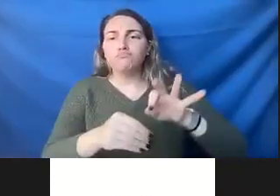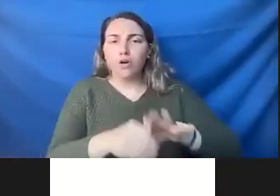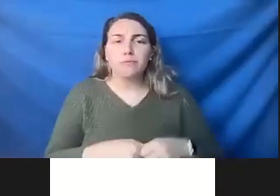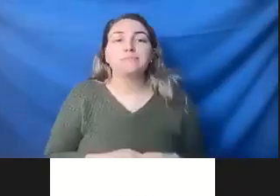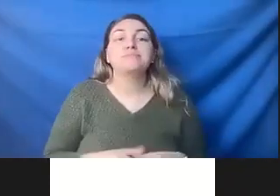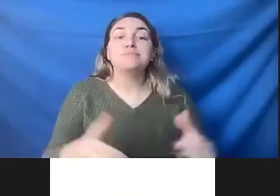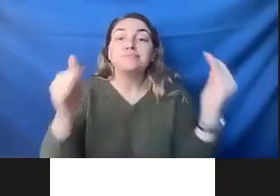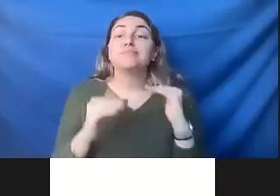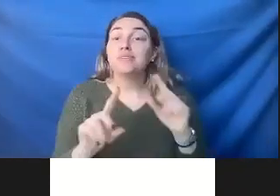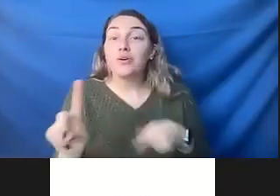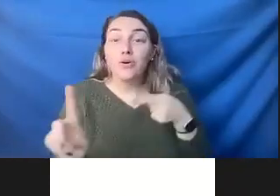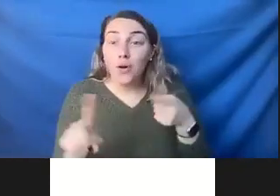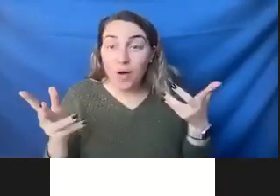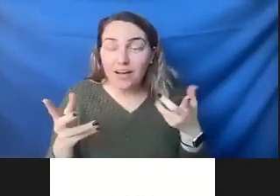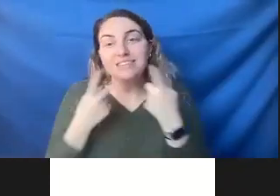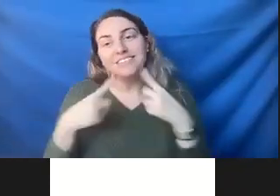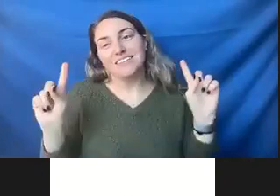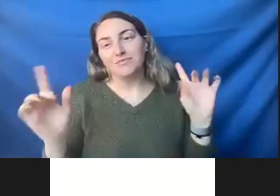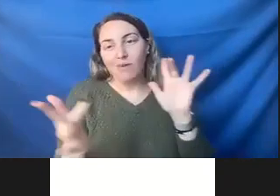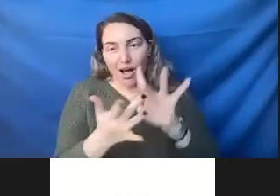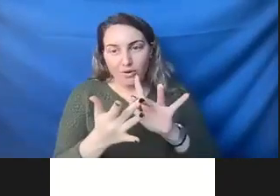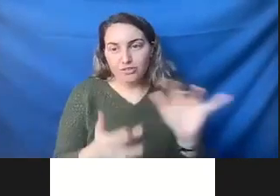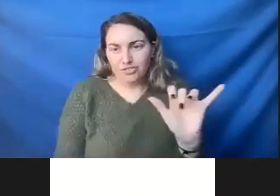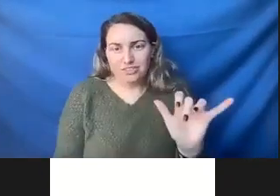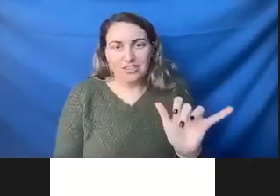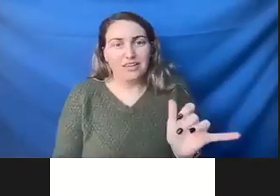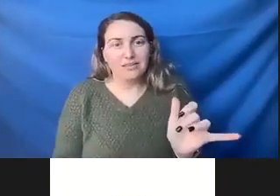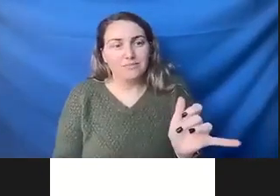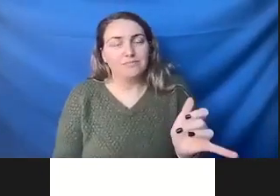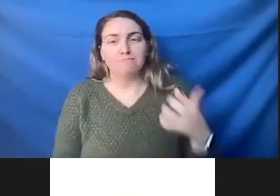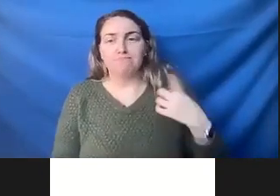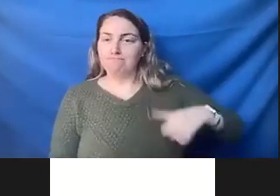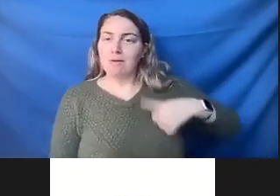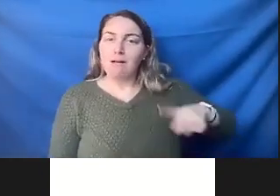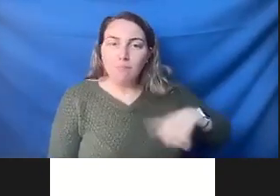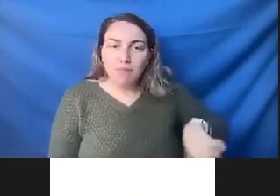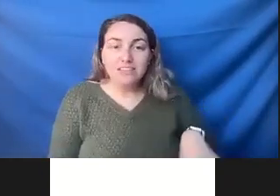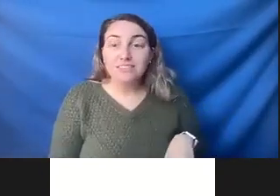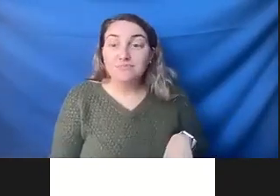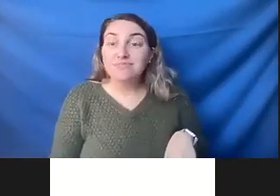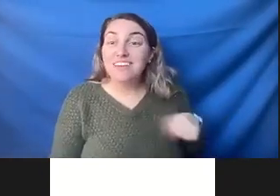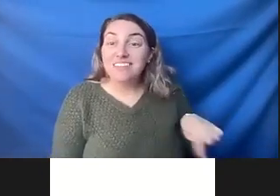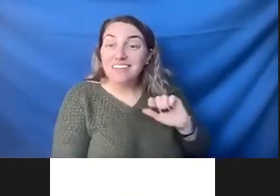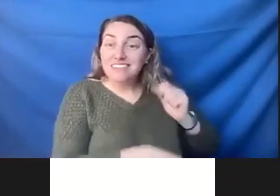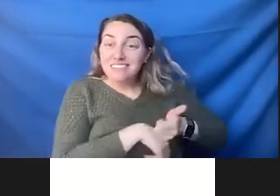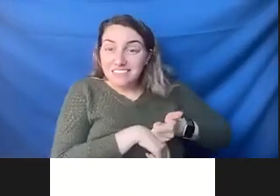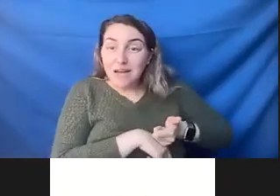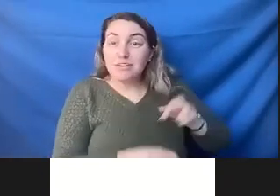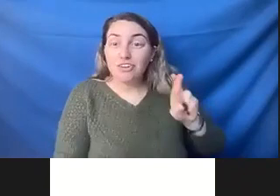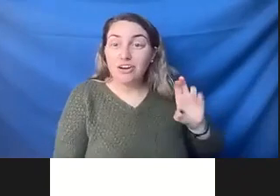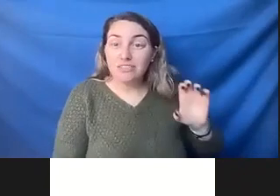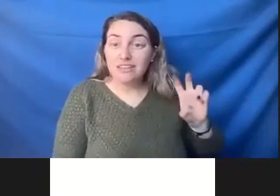And our goal here is successful outreach, like we saw in Minneapolis, who first implemented ranked choice voting in